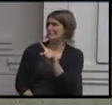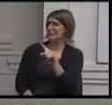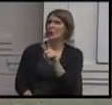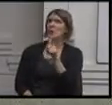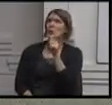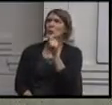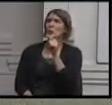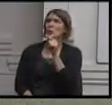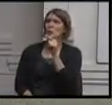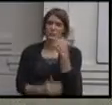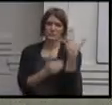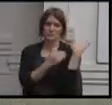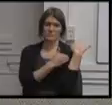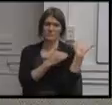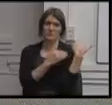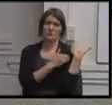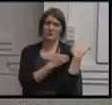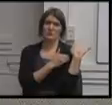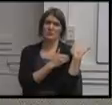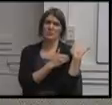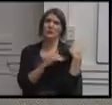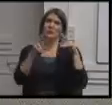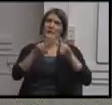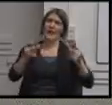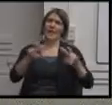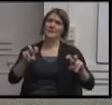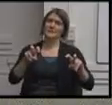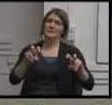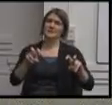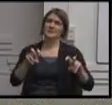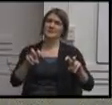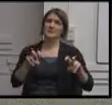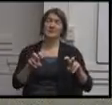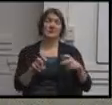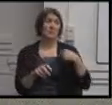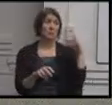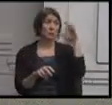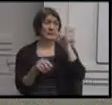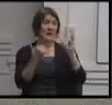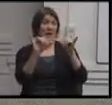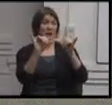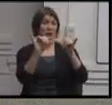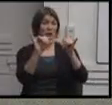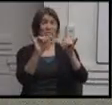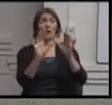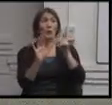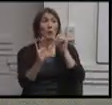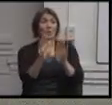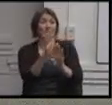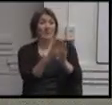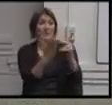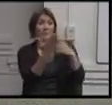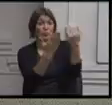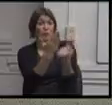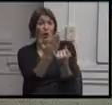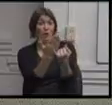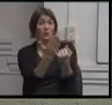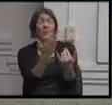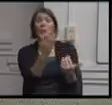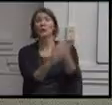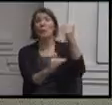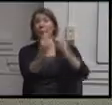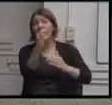Whose responsibility is that? Well, it'd be the engineers that were, or whoever's developing